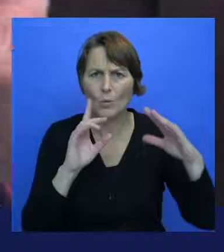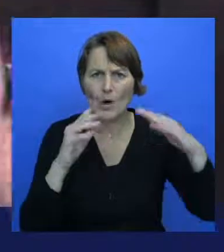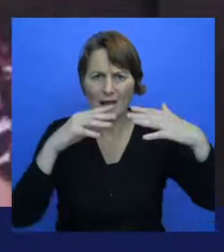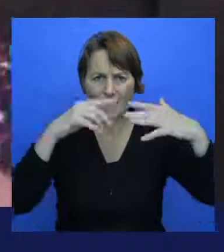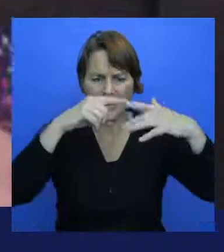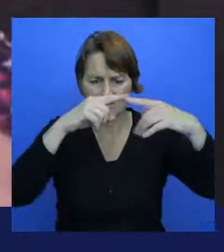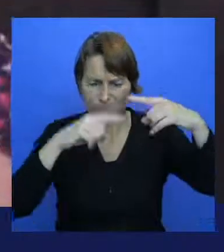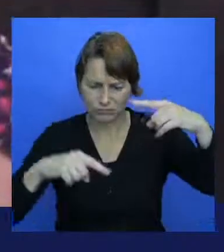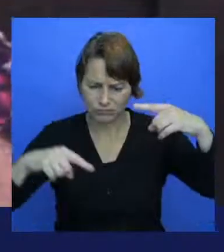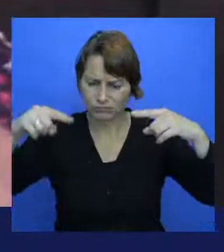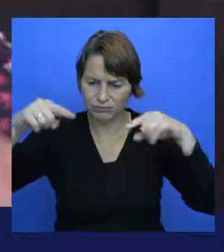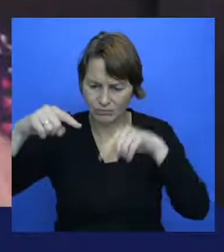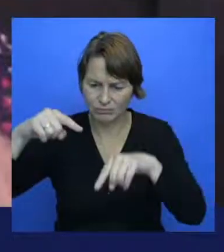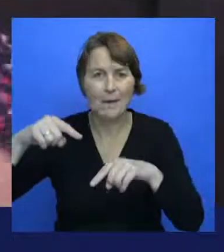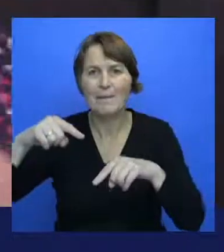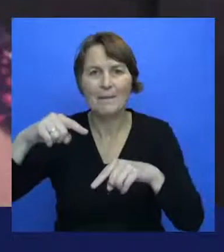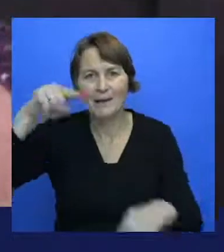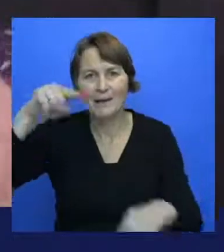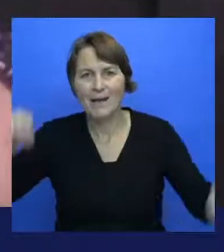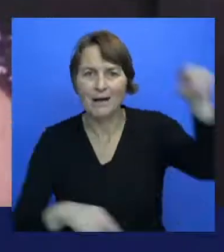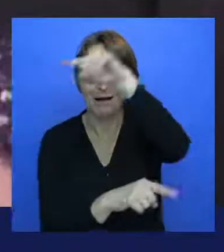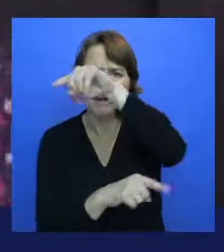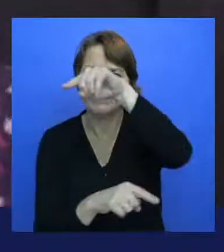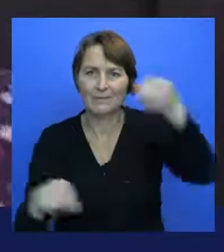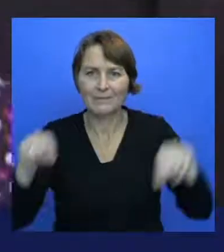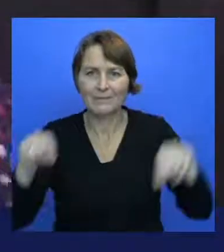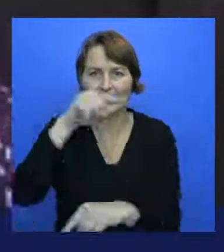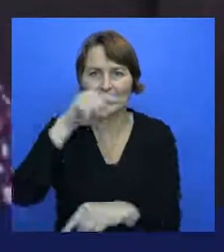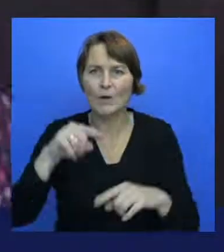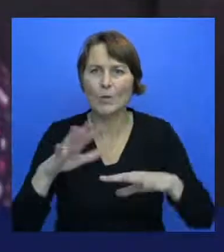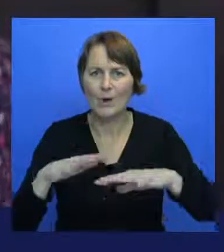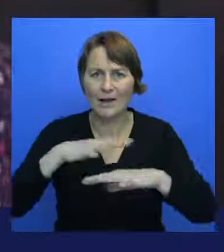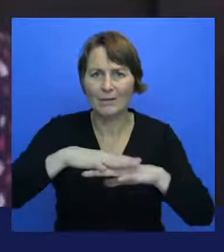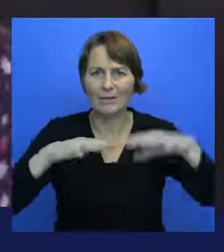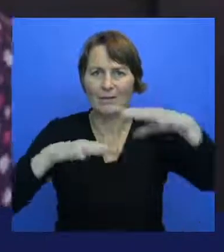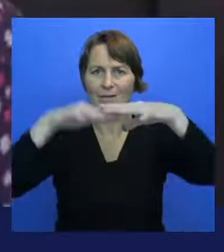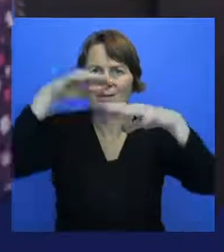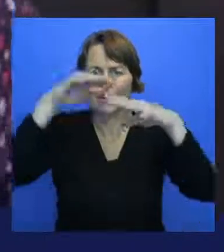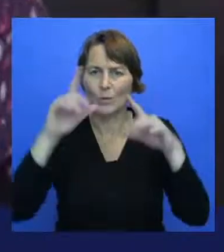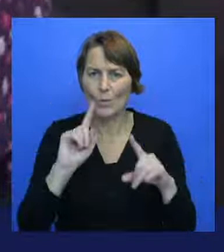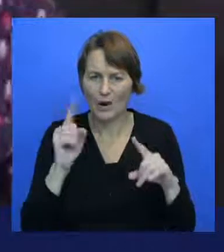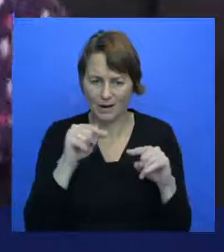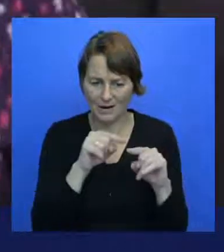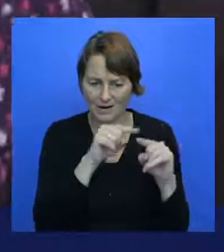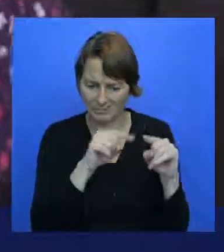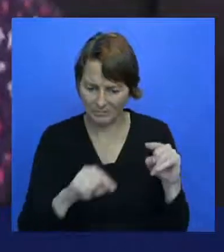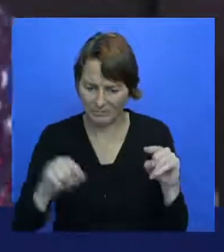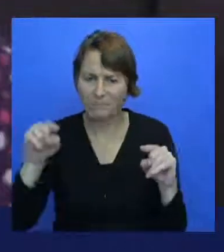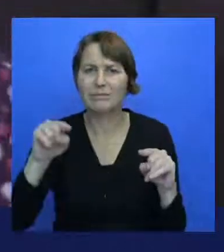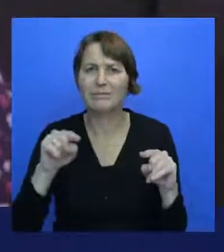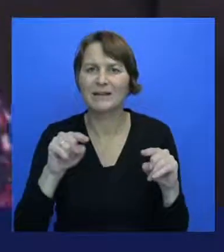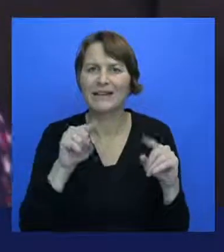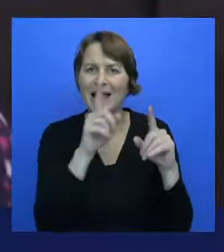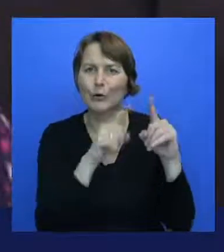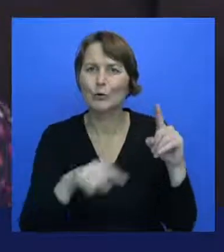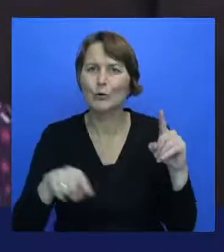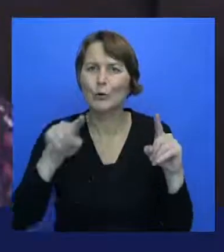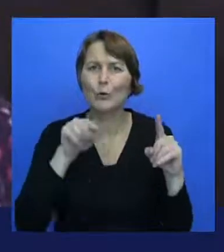might just be in a hill or a little valley if there's a deeper valley. And then the other question that I've always had is, like, how do